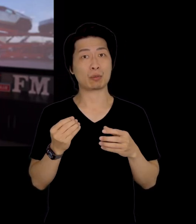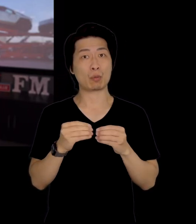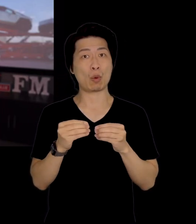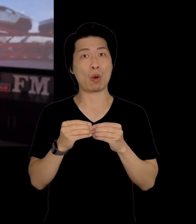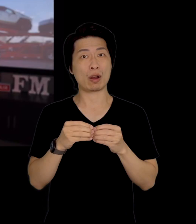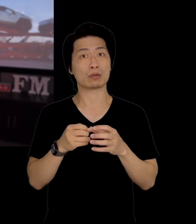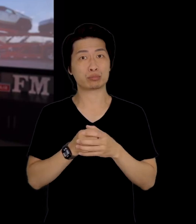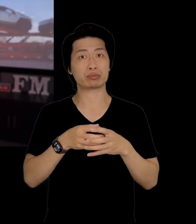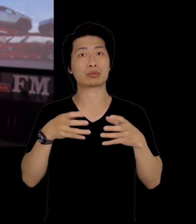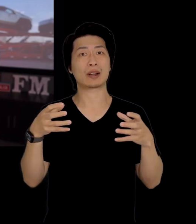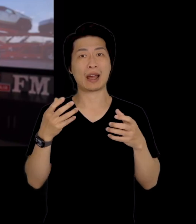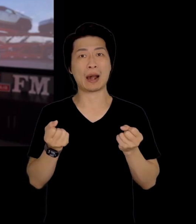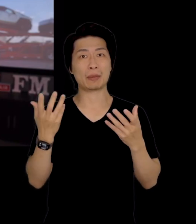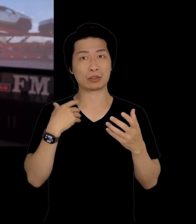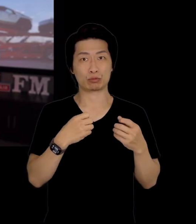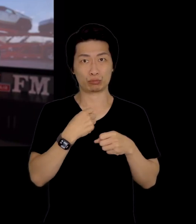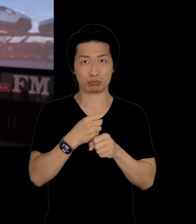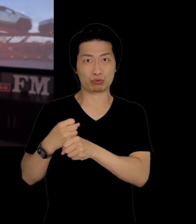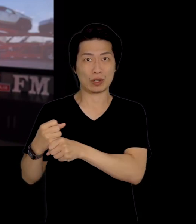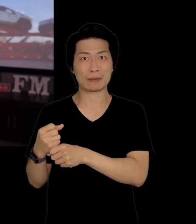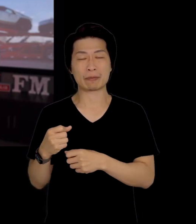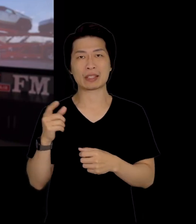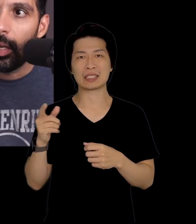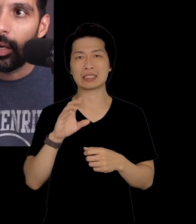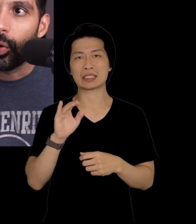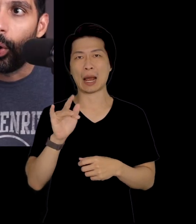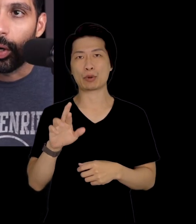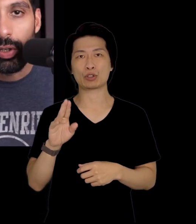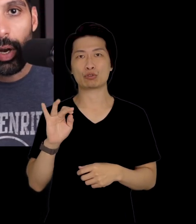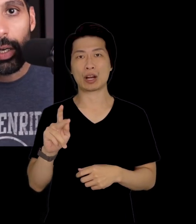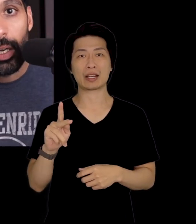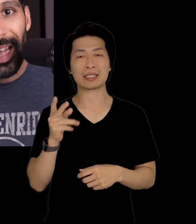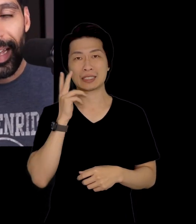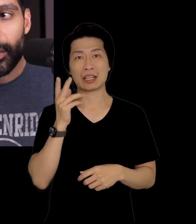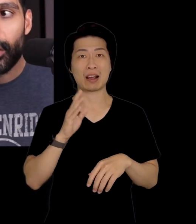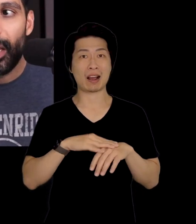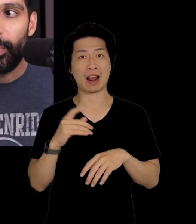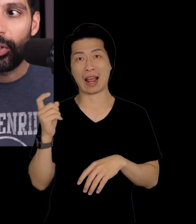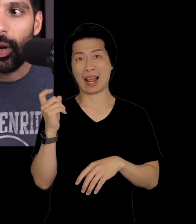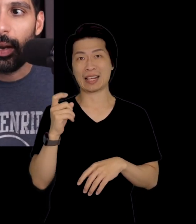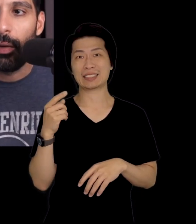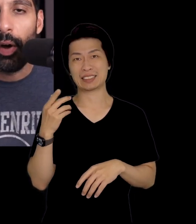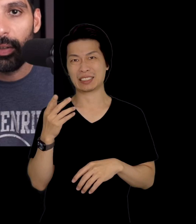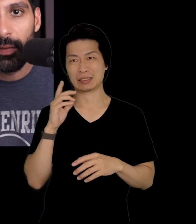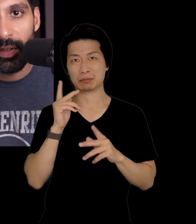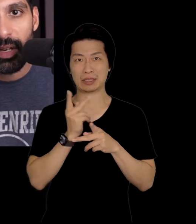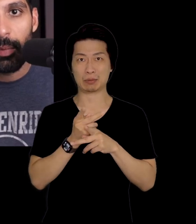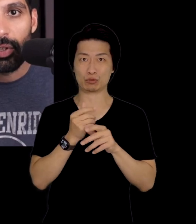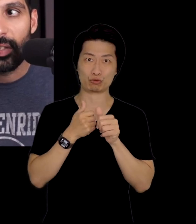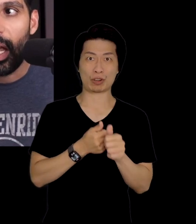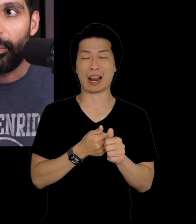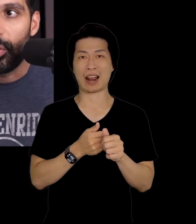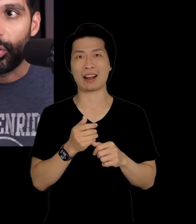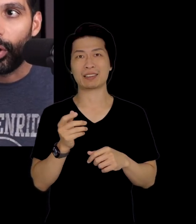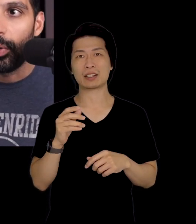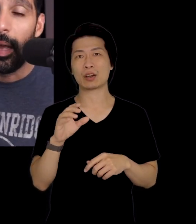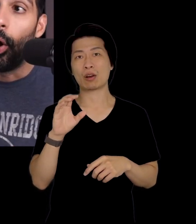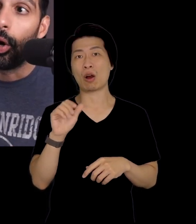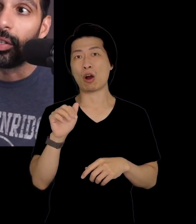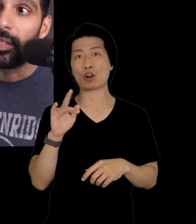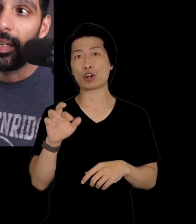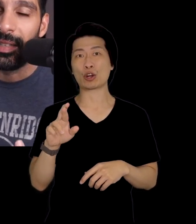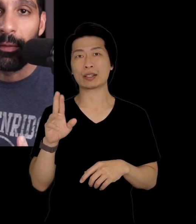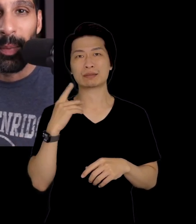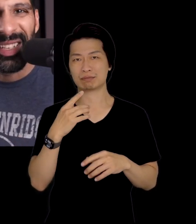growth in how quickly Tesla is manufacturing the Cybertruck. Here's Auger Truck on X, keeping track of all the different Cybertrucks that have been shown. And